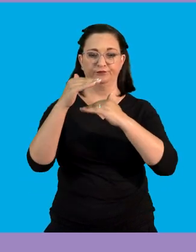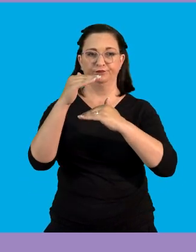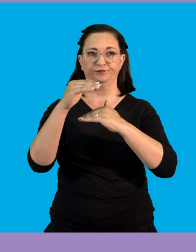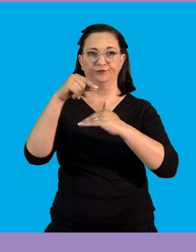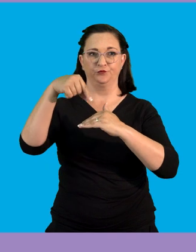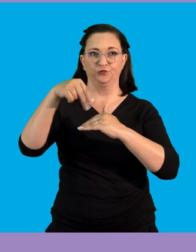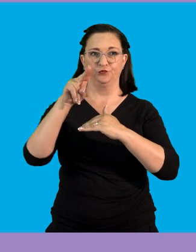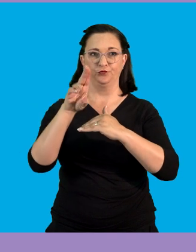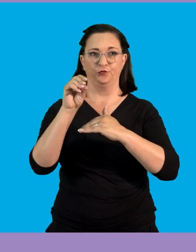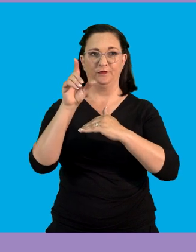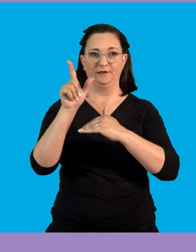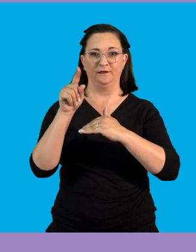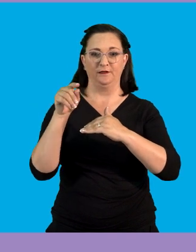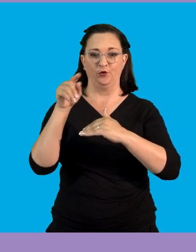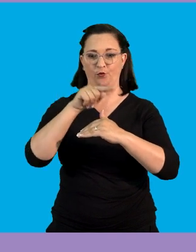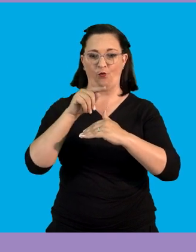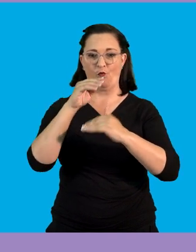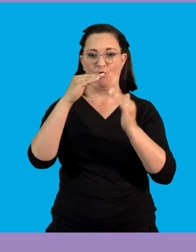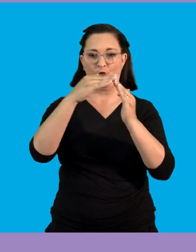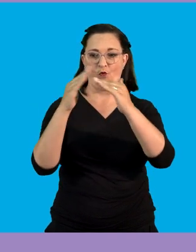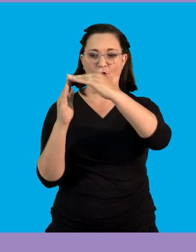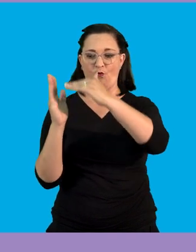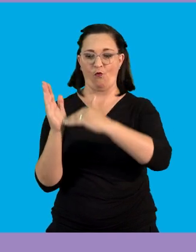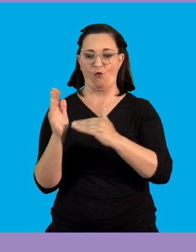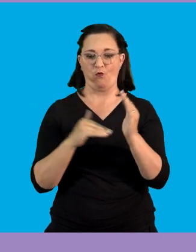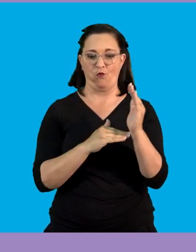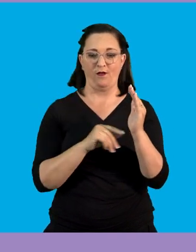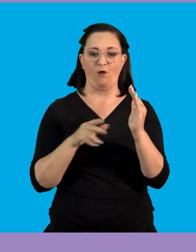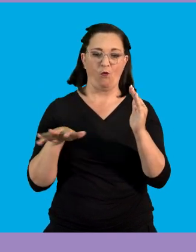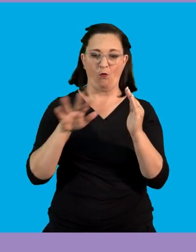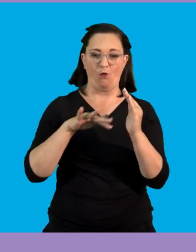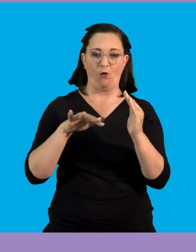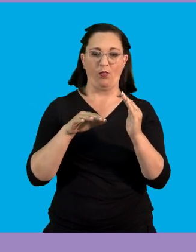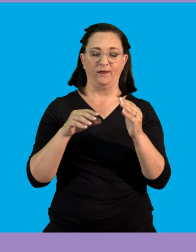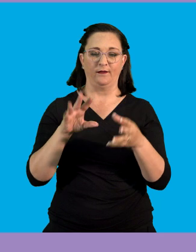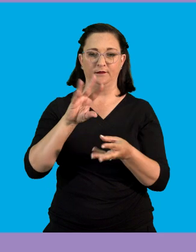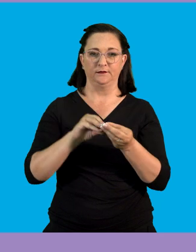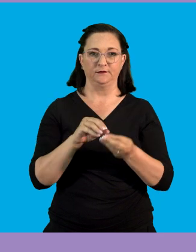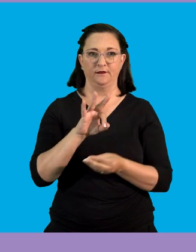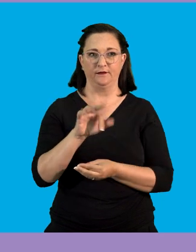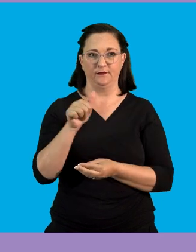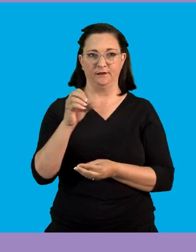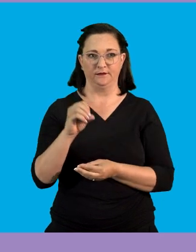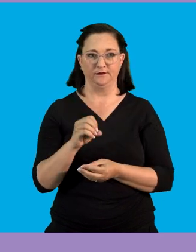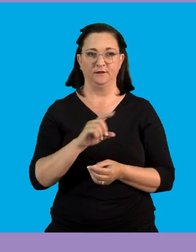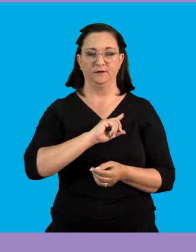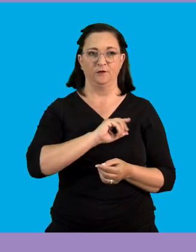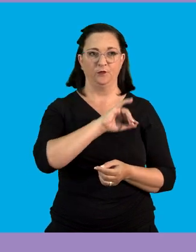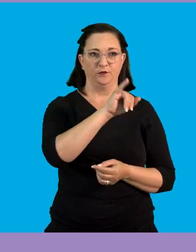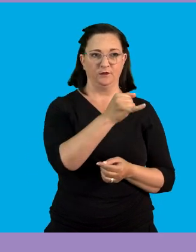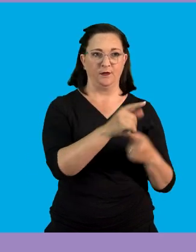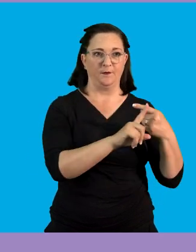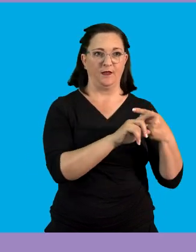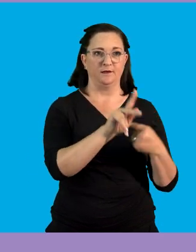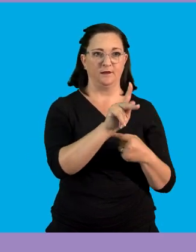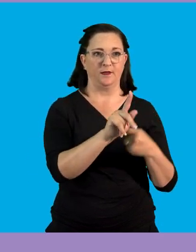quadrilateral, all four angles would give us 360. So angle J plus angle K plus